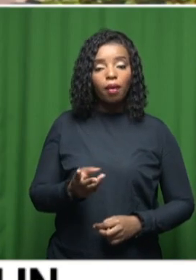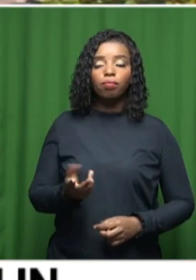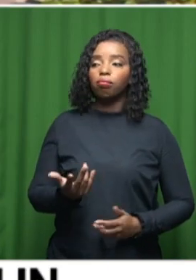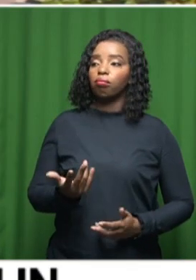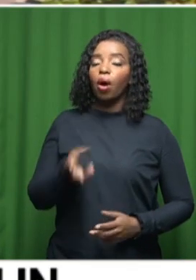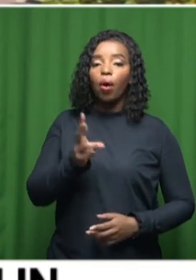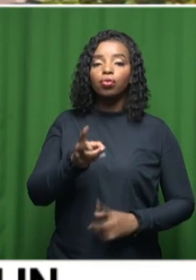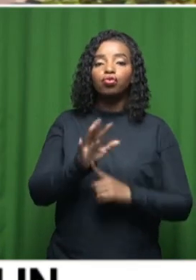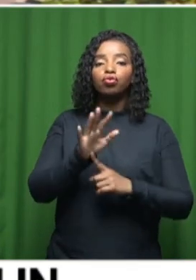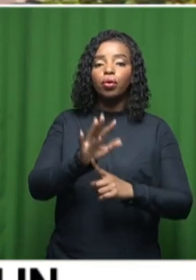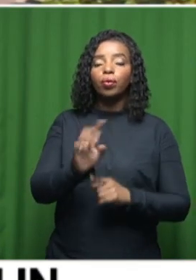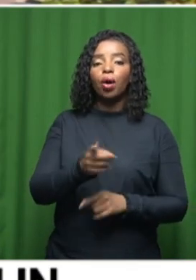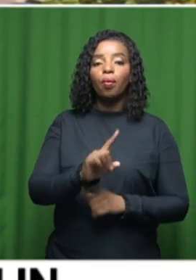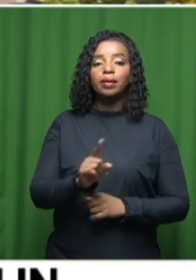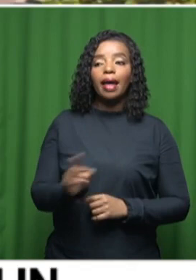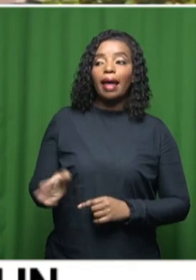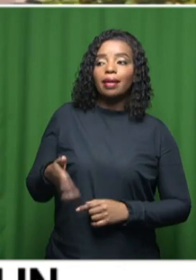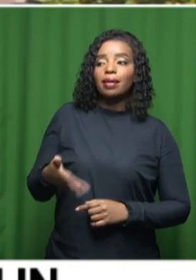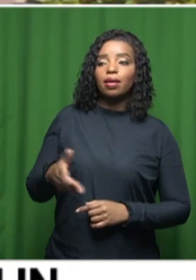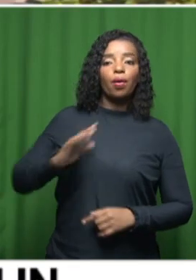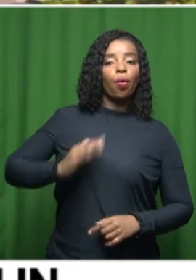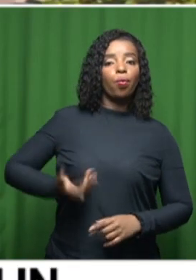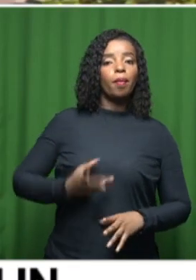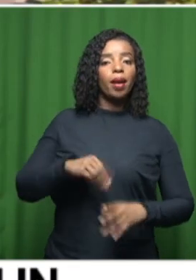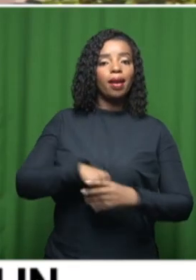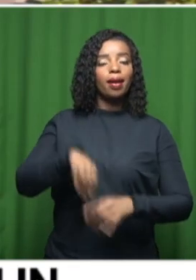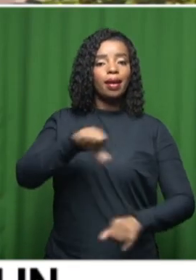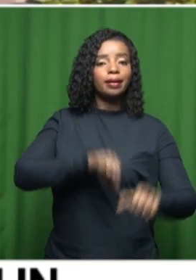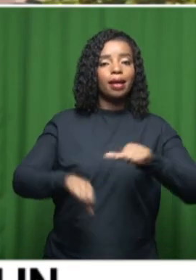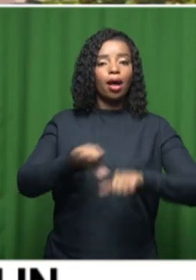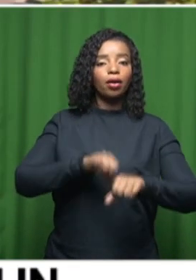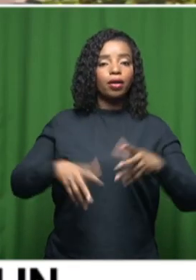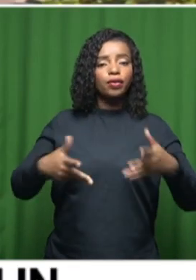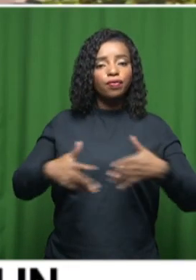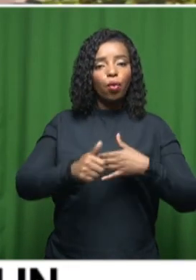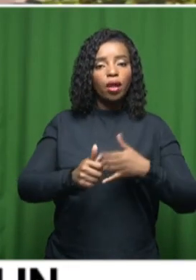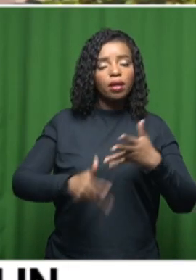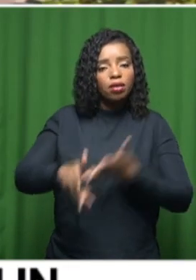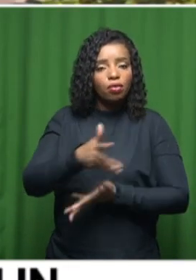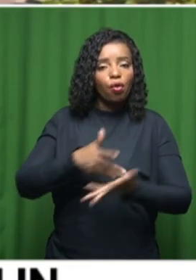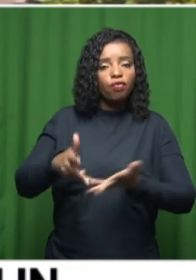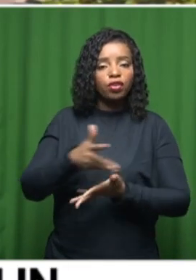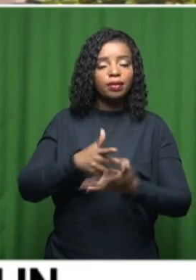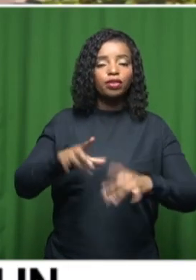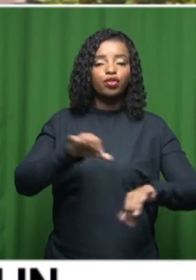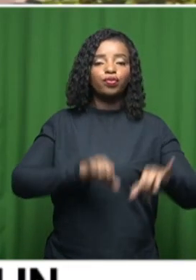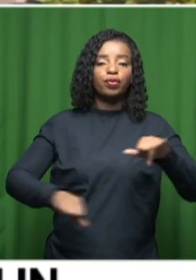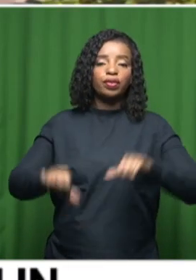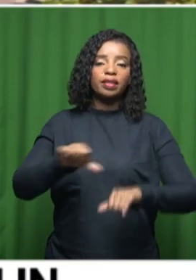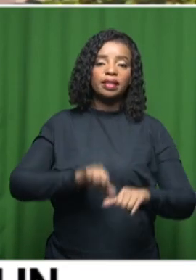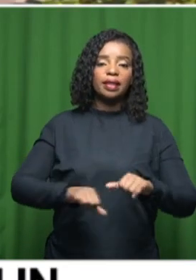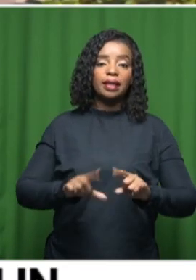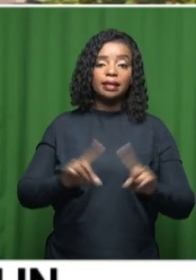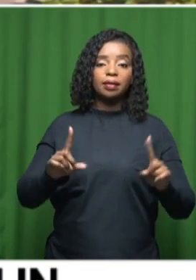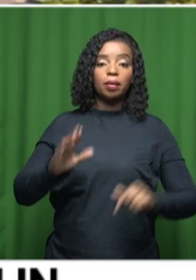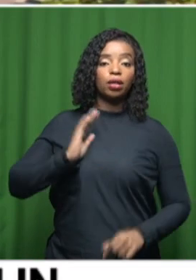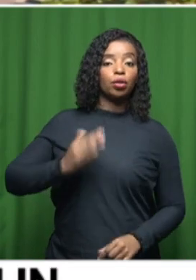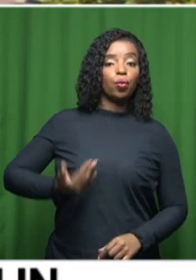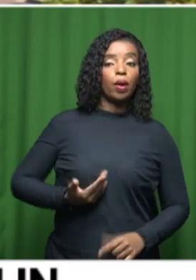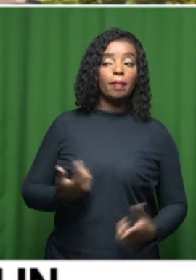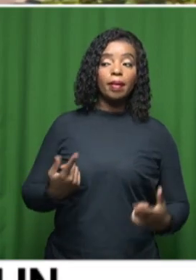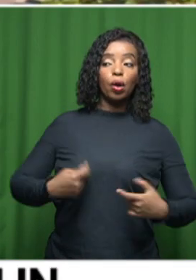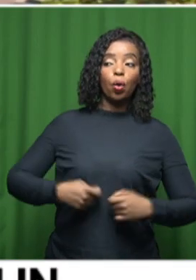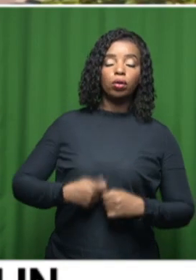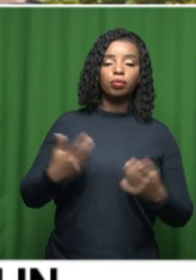non-existence of women scientists in leading conversations in the science space, whereas women are contributing so